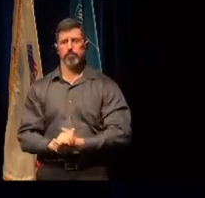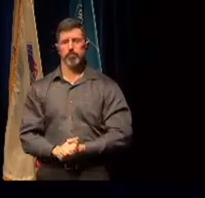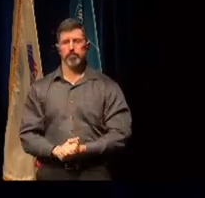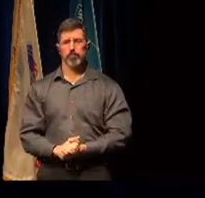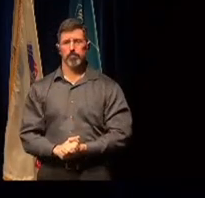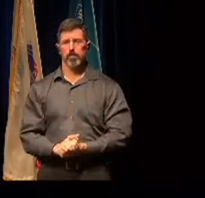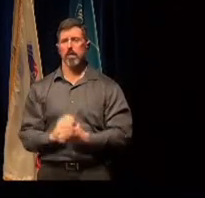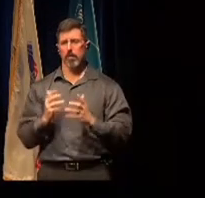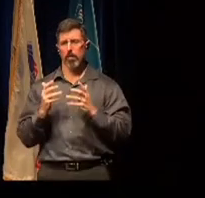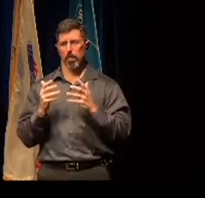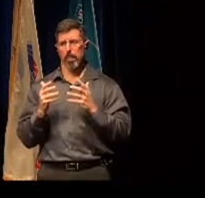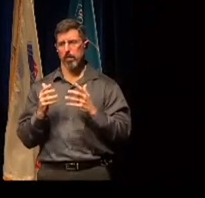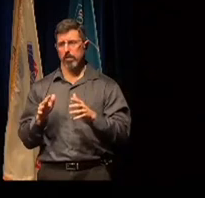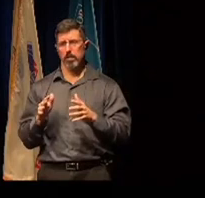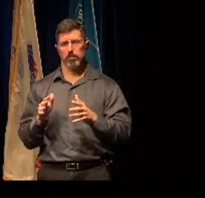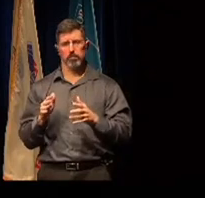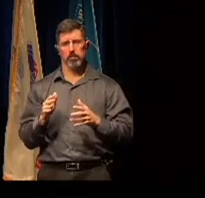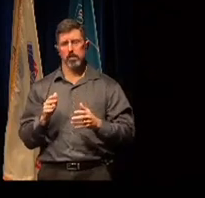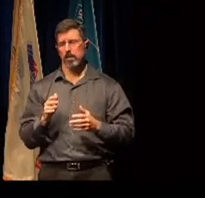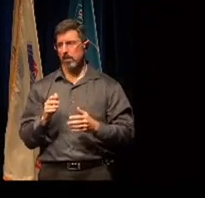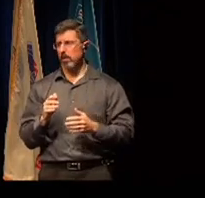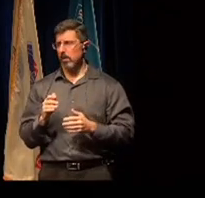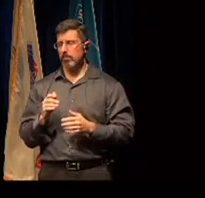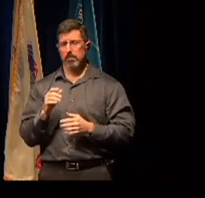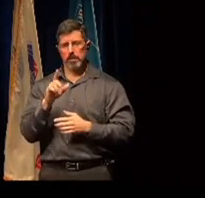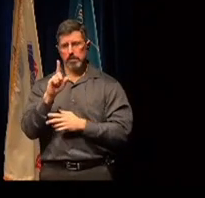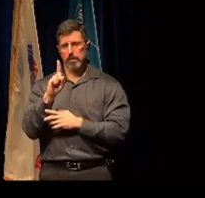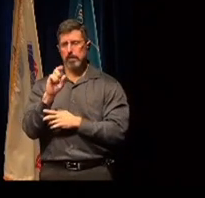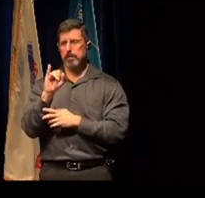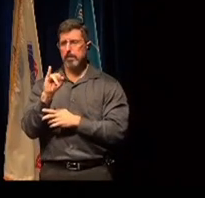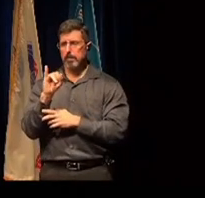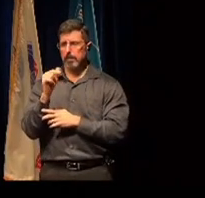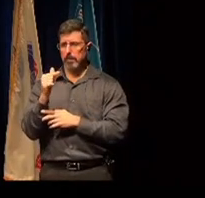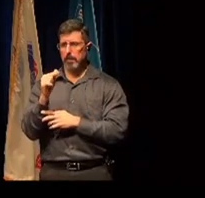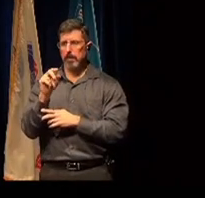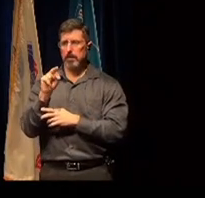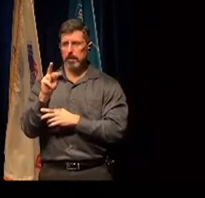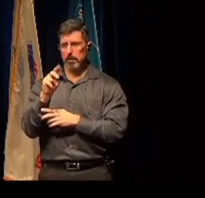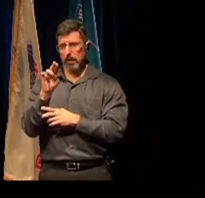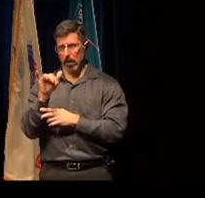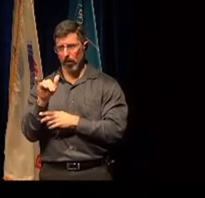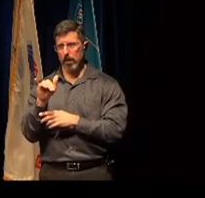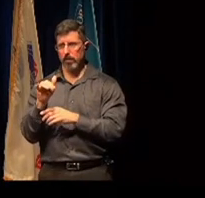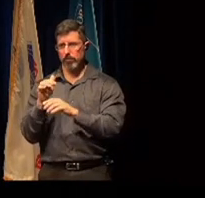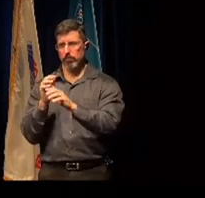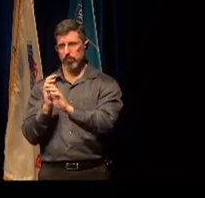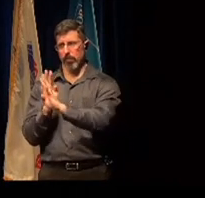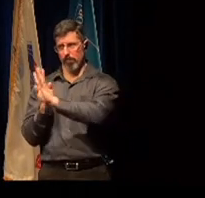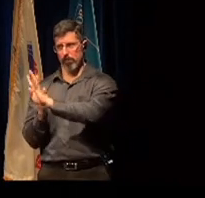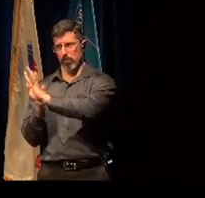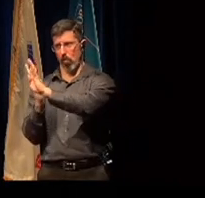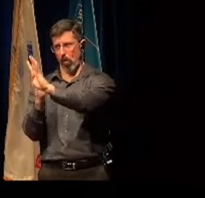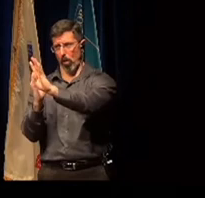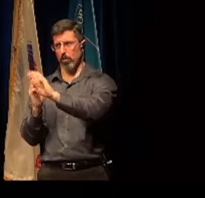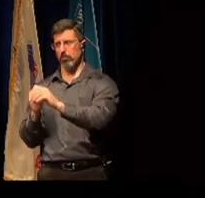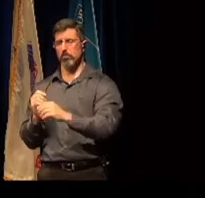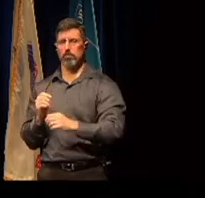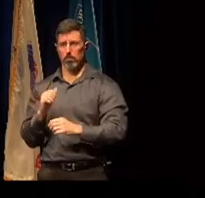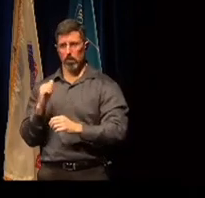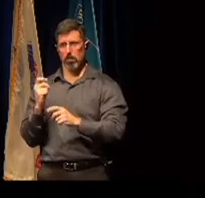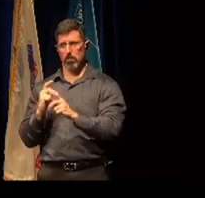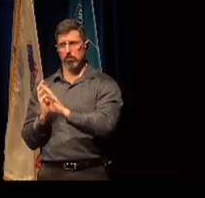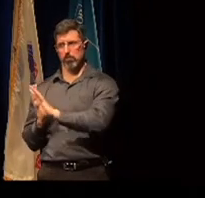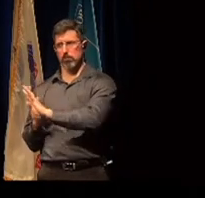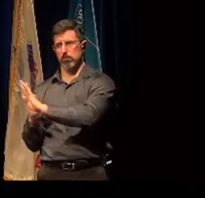the dignitaries that are here, if you'd follow and process out, and then any military over here, would you follow also?